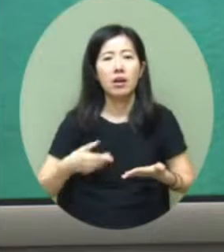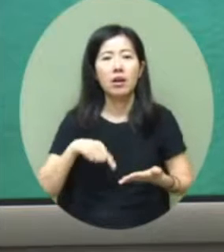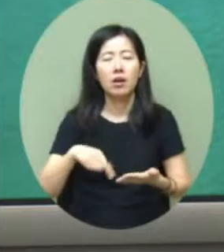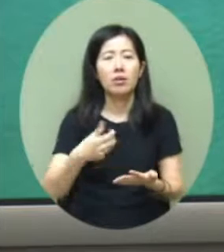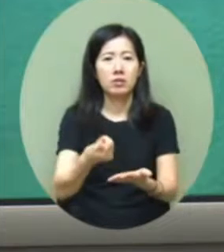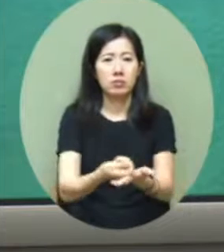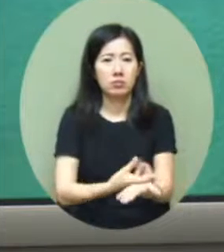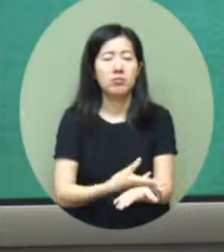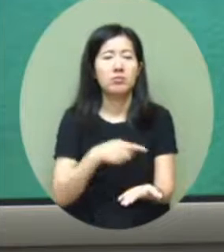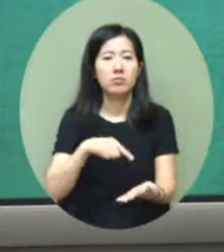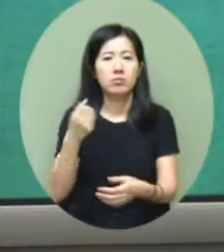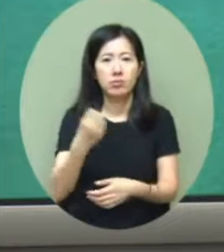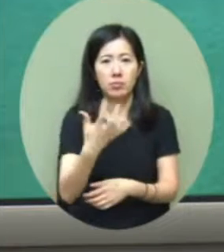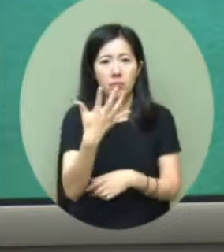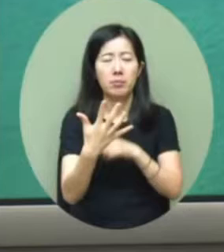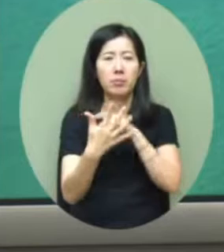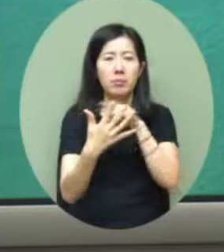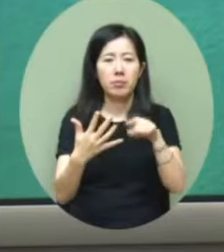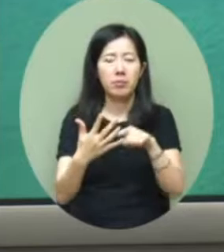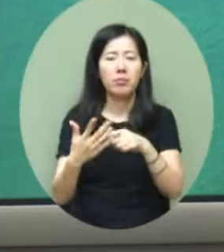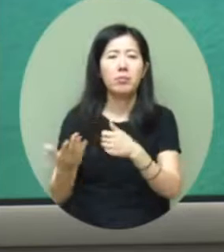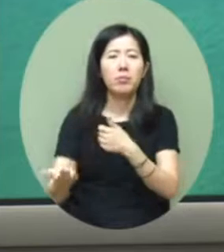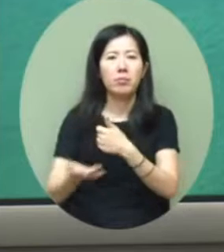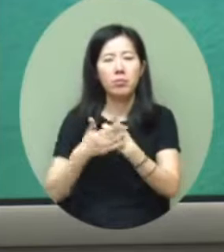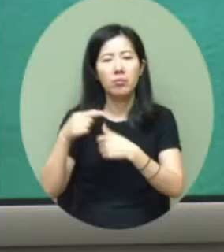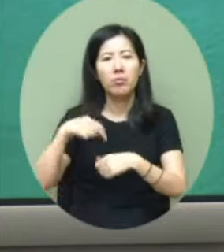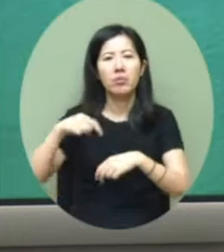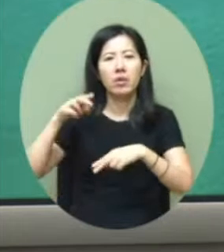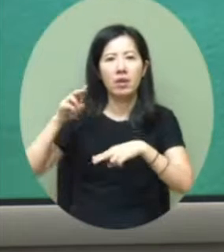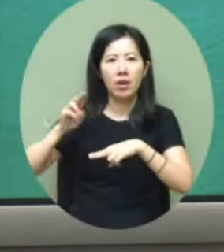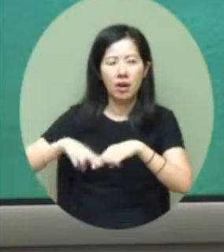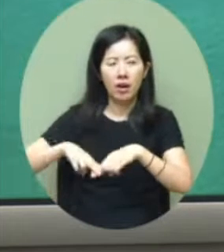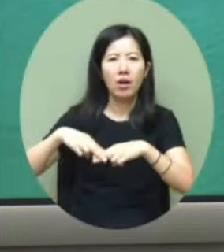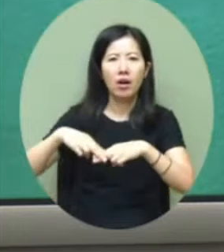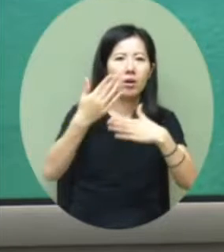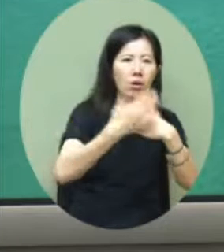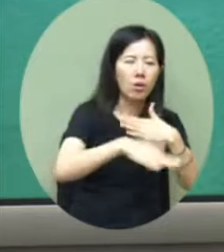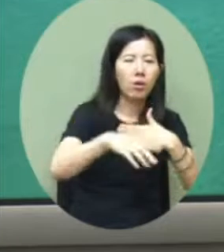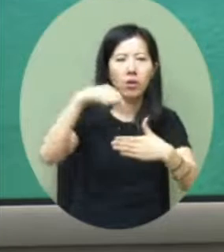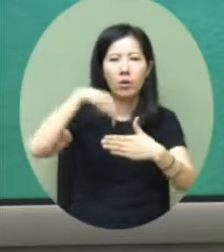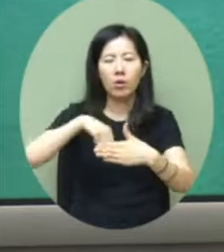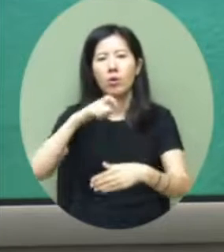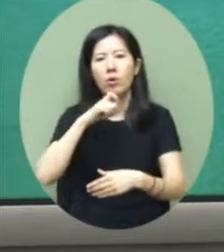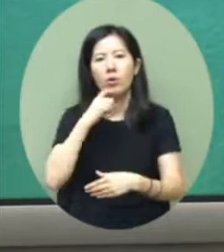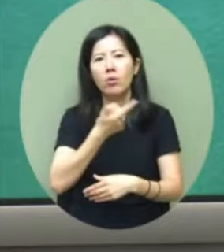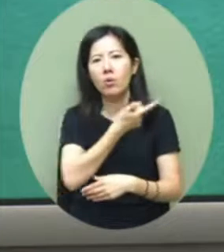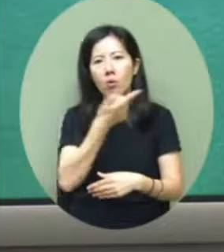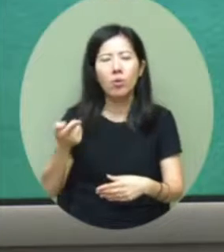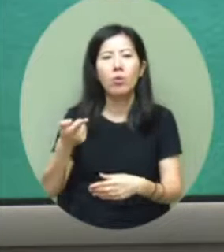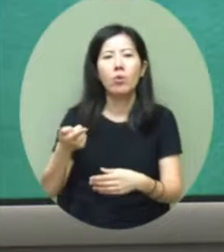seen the staunch support given to us by our country. These measures will make